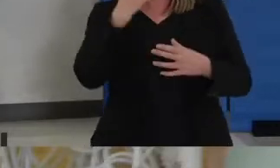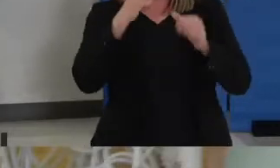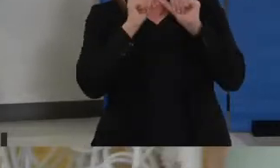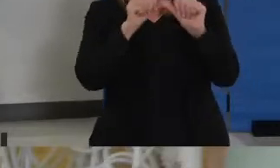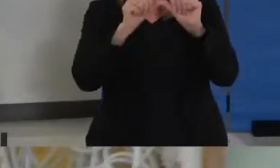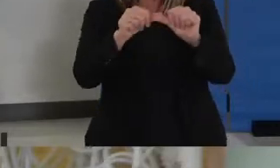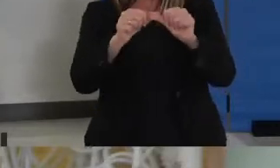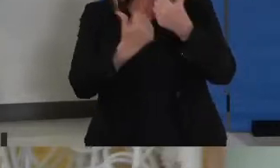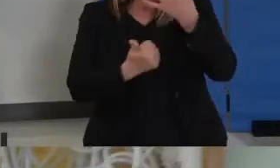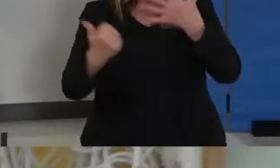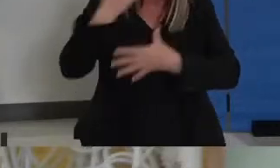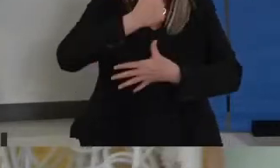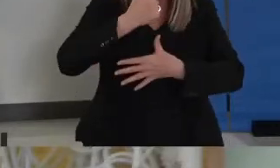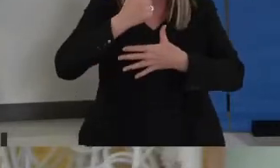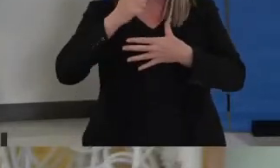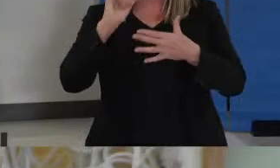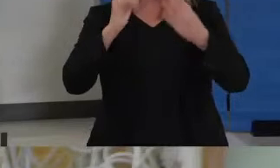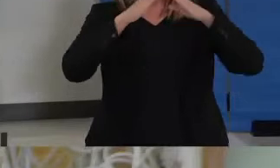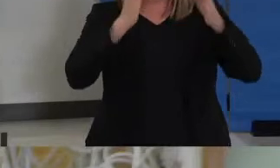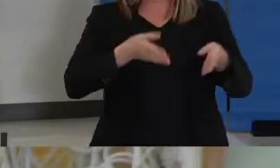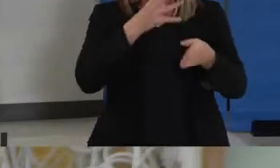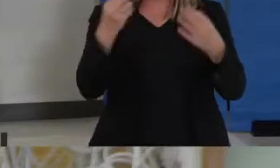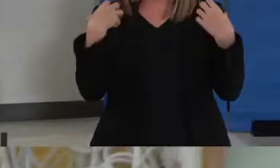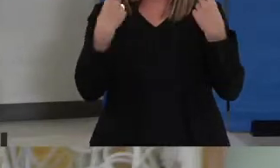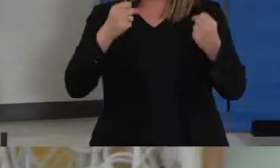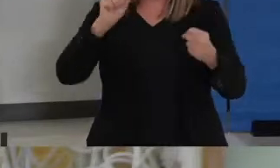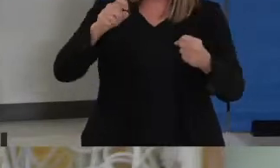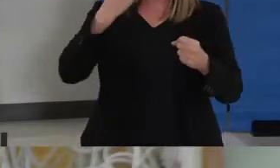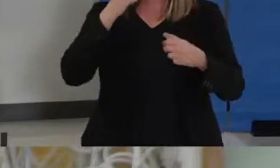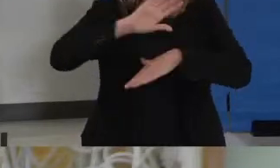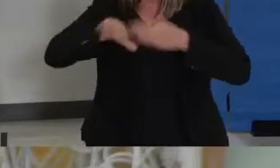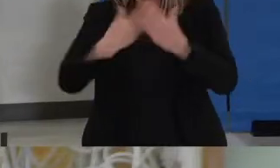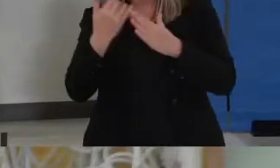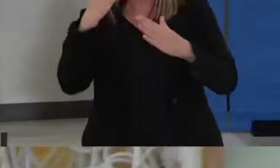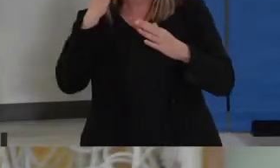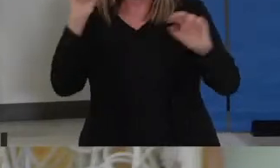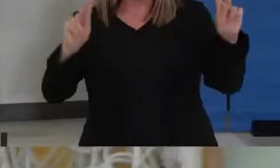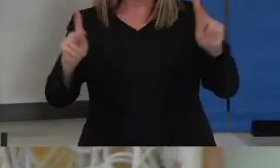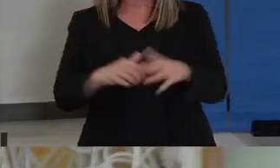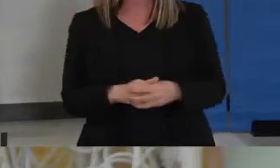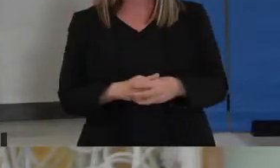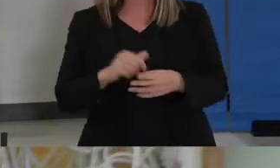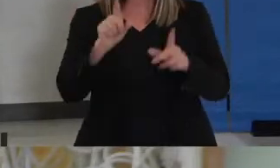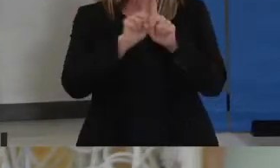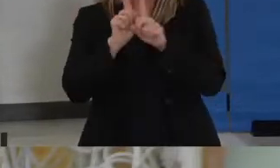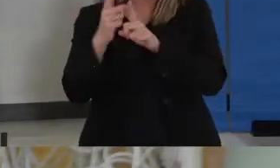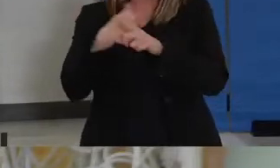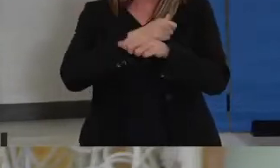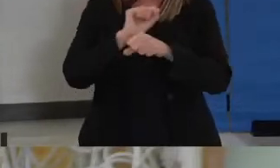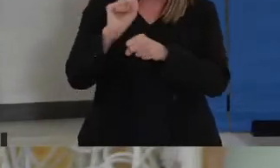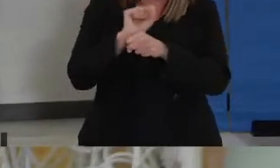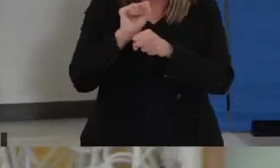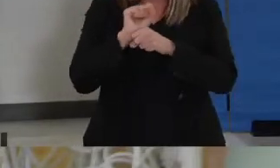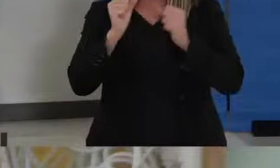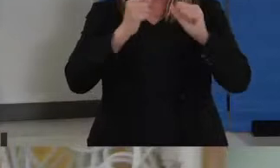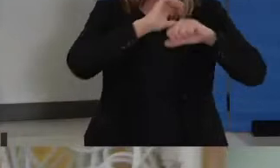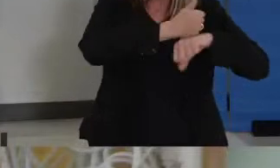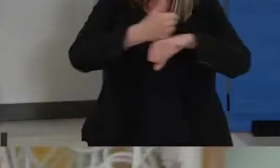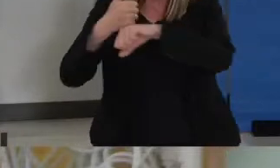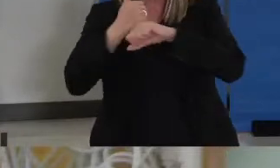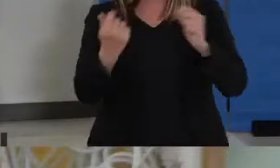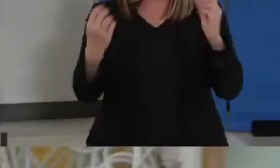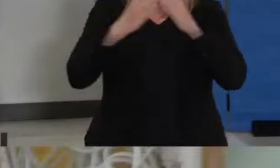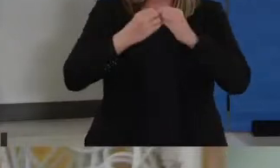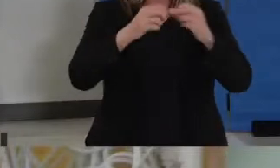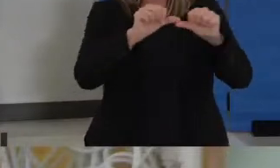to prioritize the housing and health needs of all Californians as we work to create more places for people